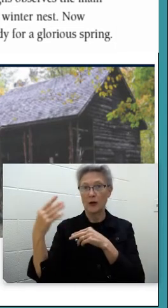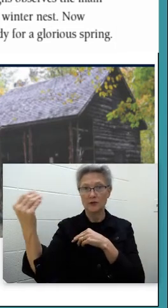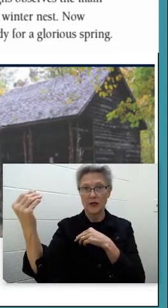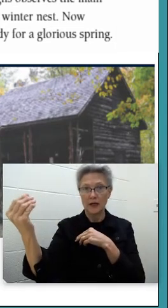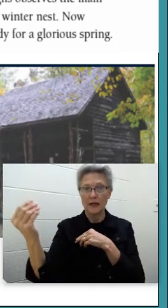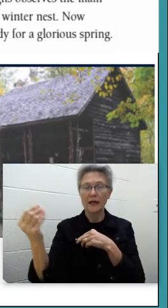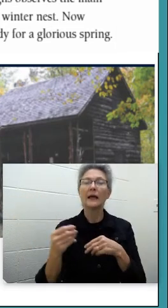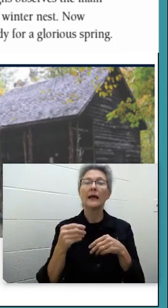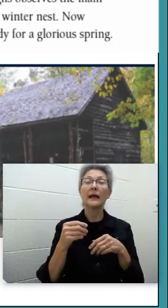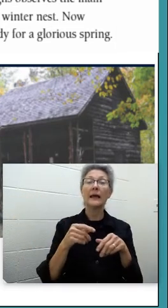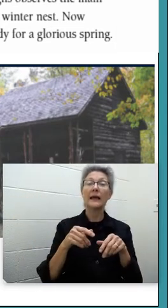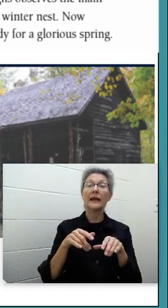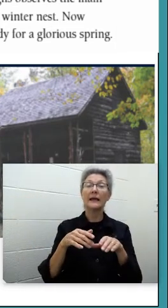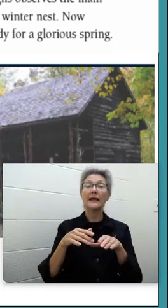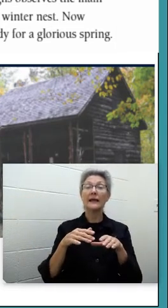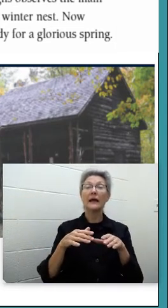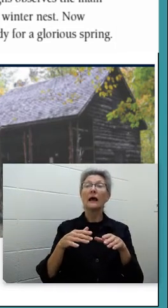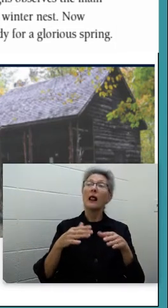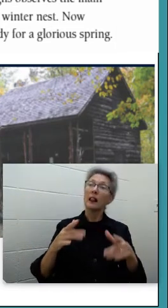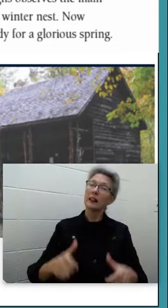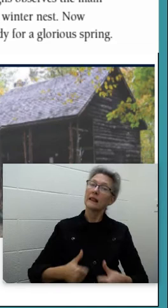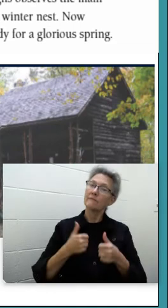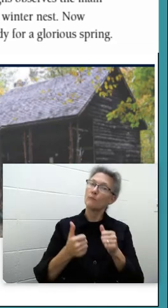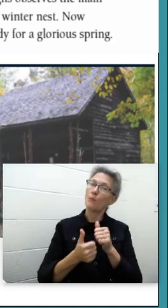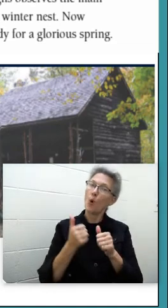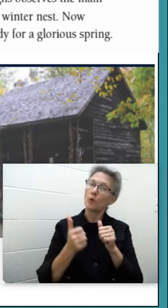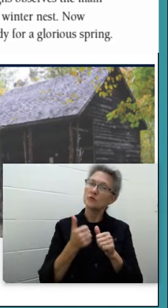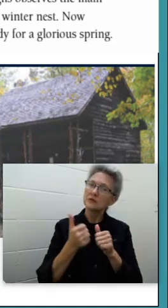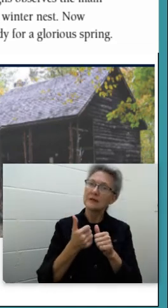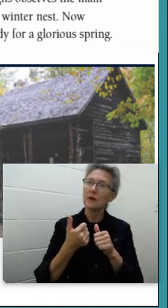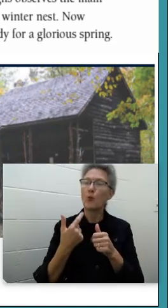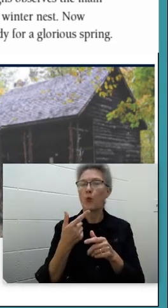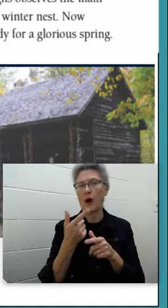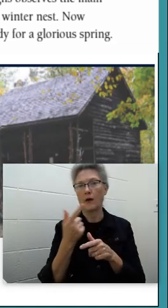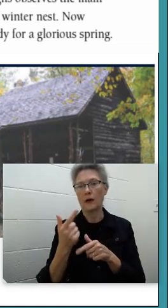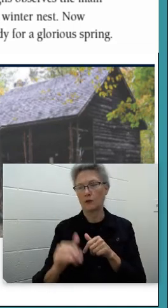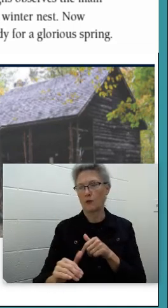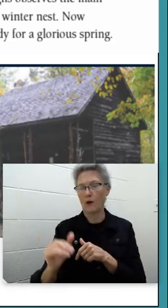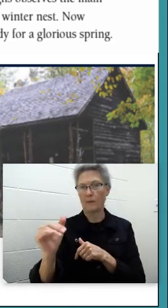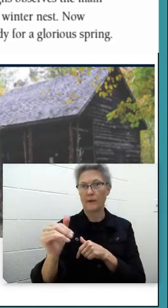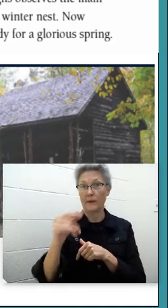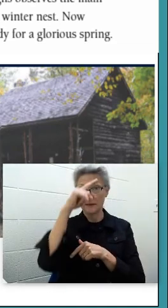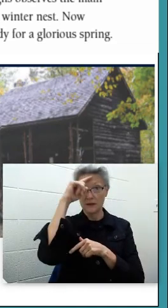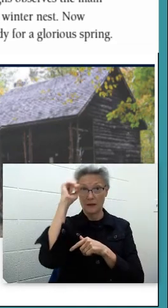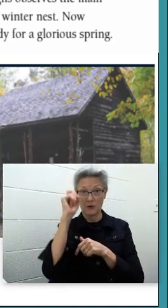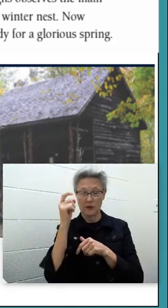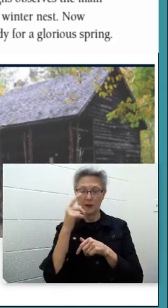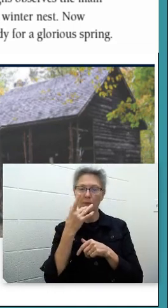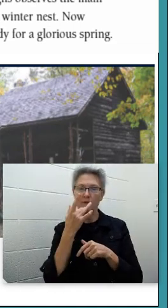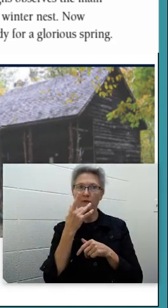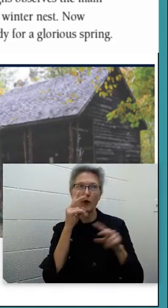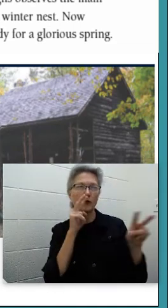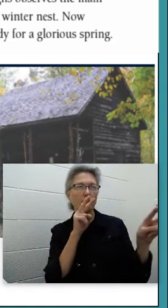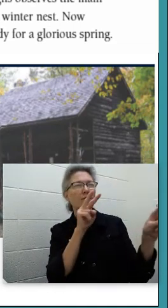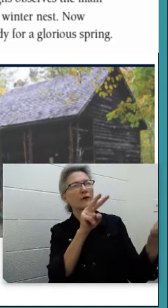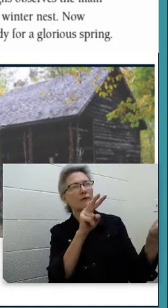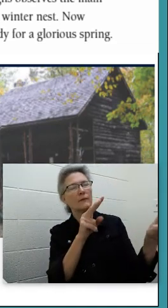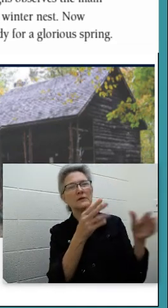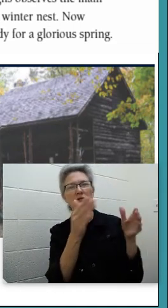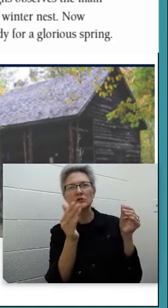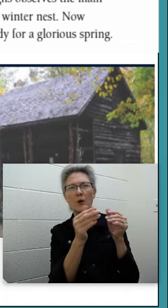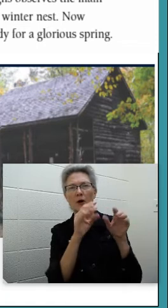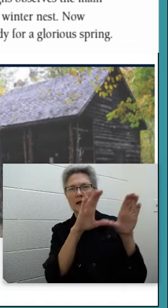life near where he grew up. In summers, he preferred the view from a small cabin in the woods. He named this